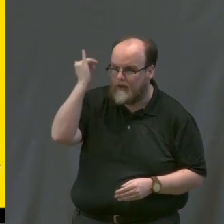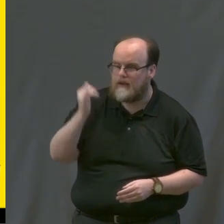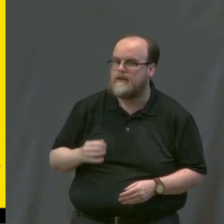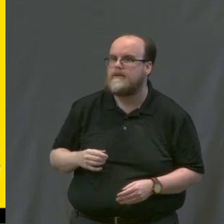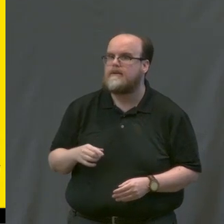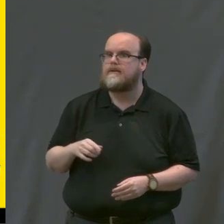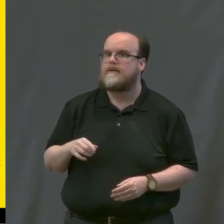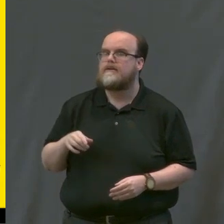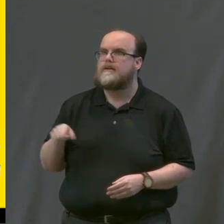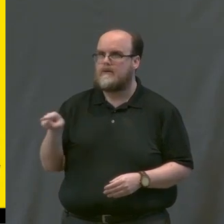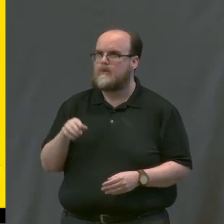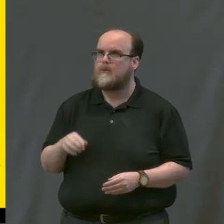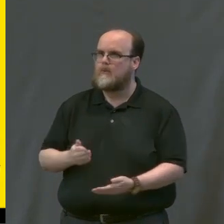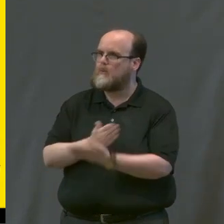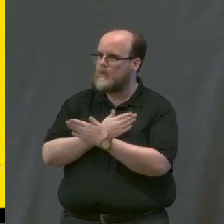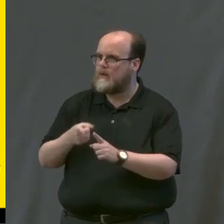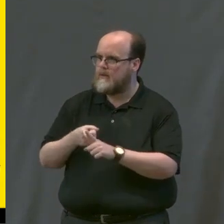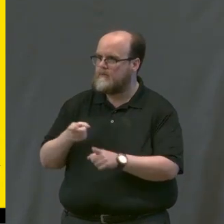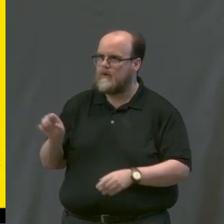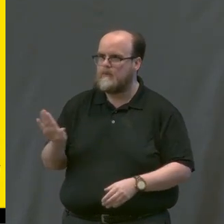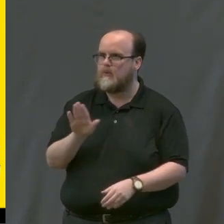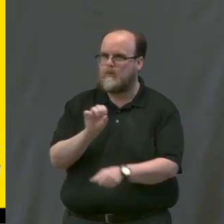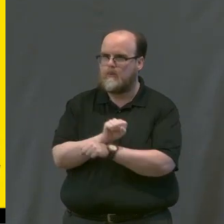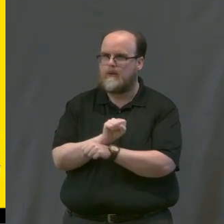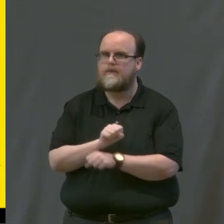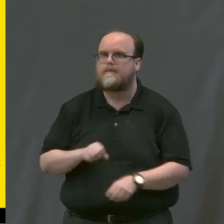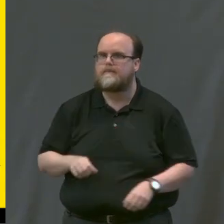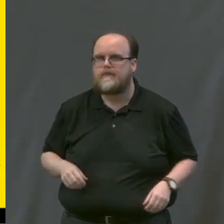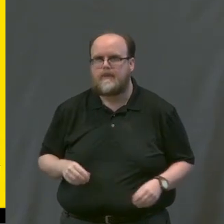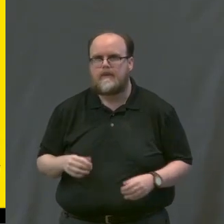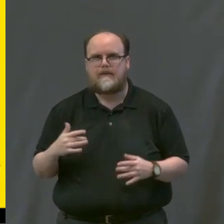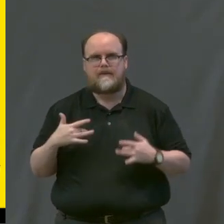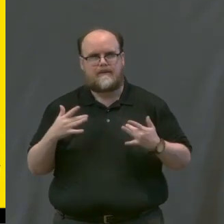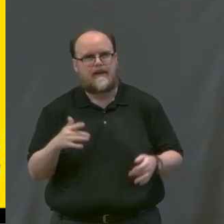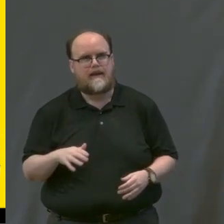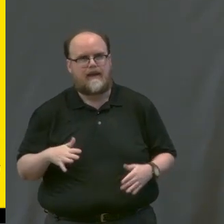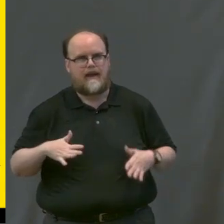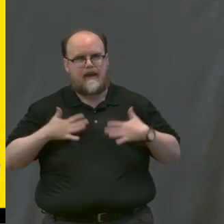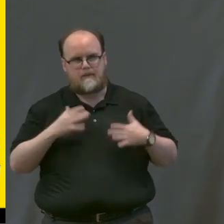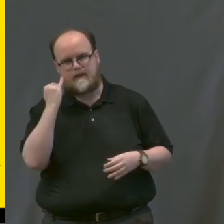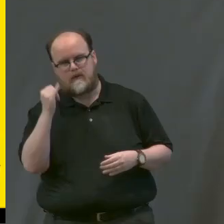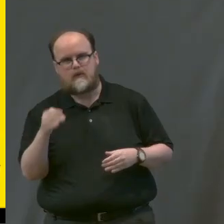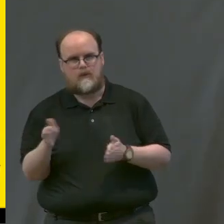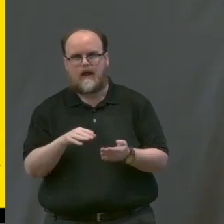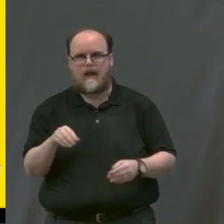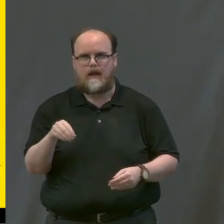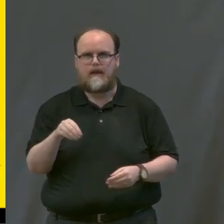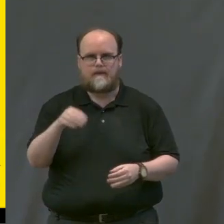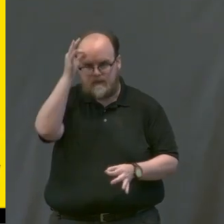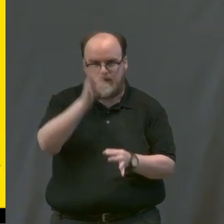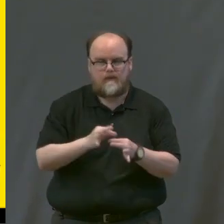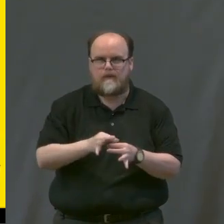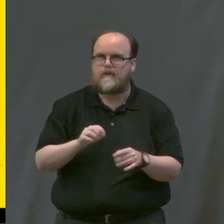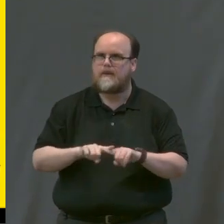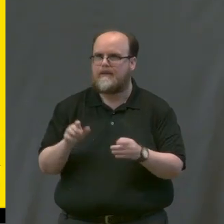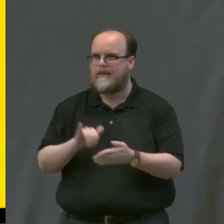Because you're going to rest from your labors. Usually we just say, oh, happy if you die faithfully. This is going a little